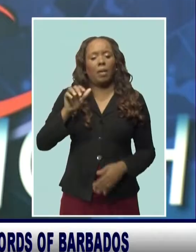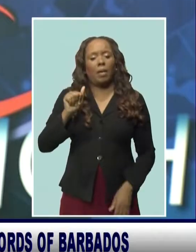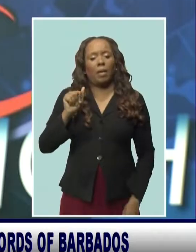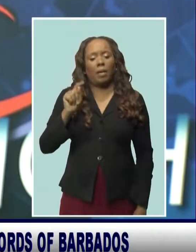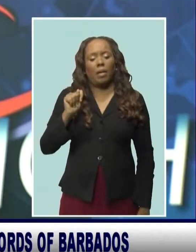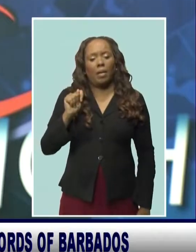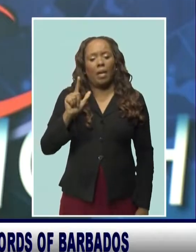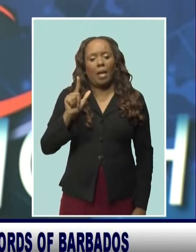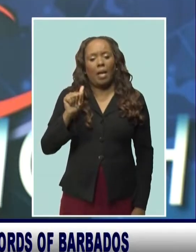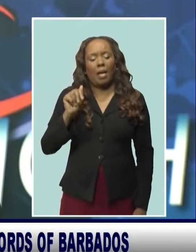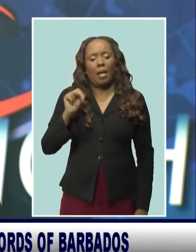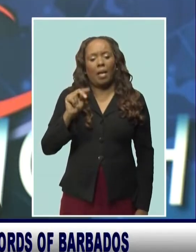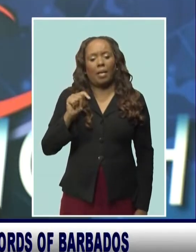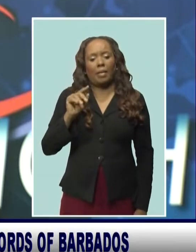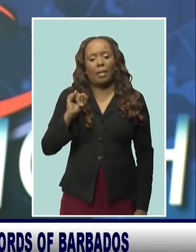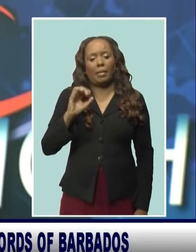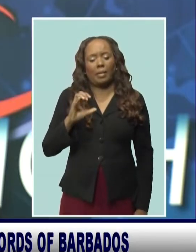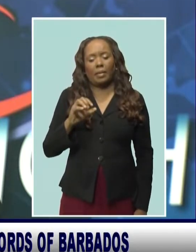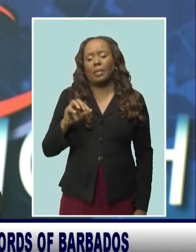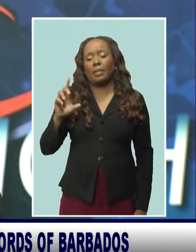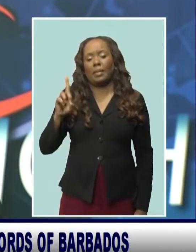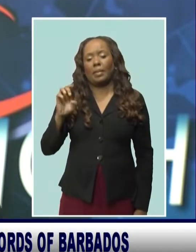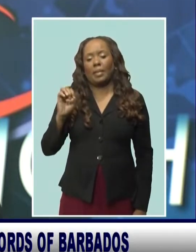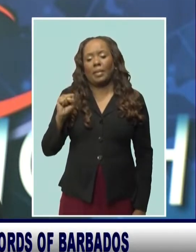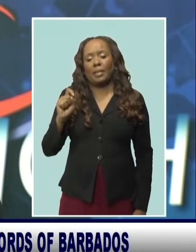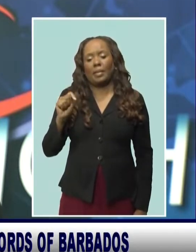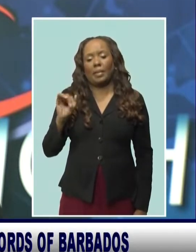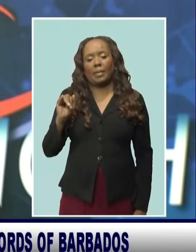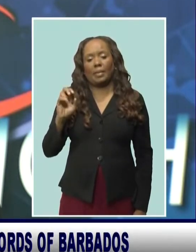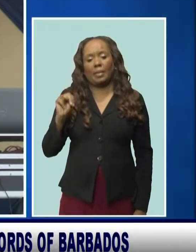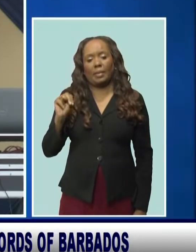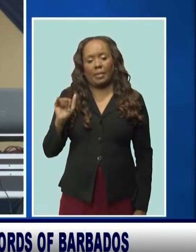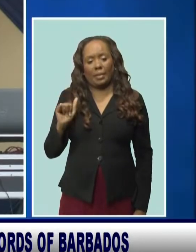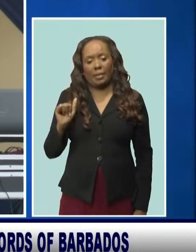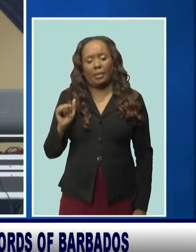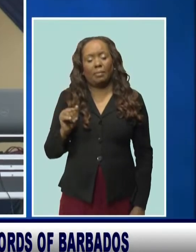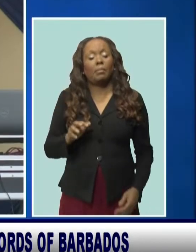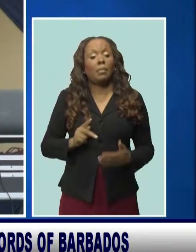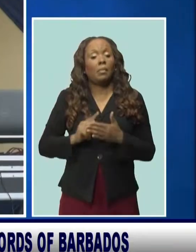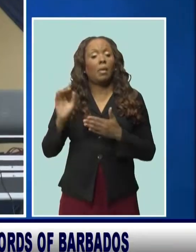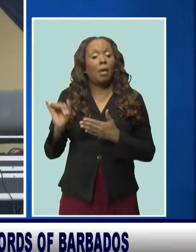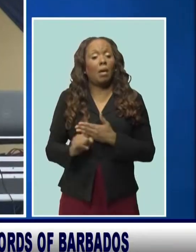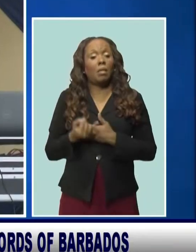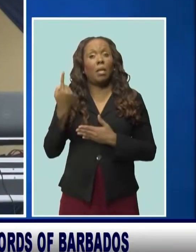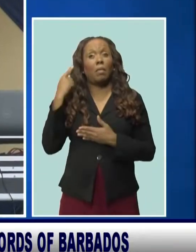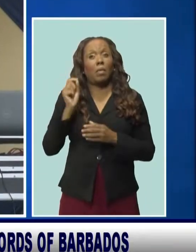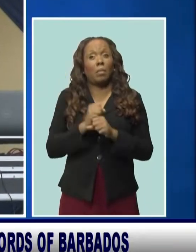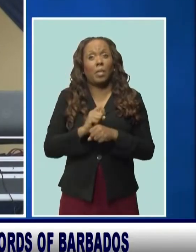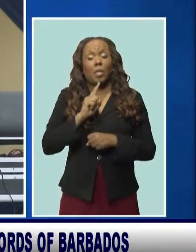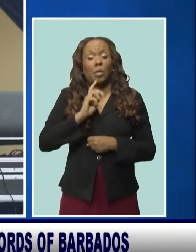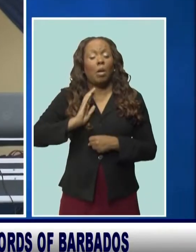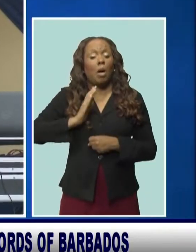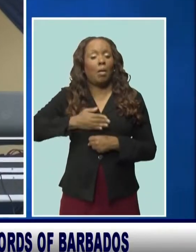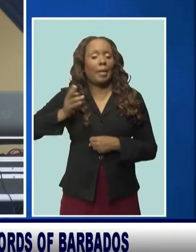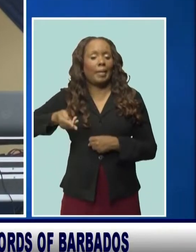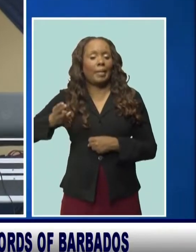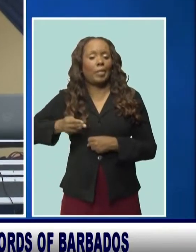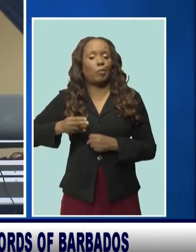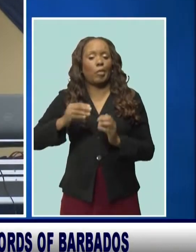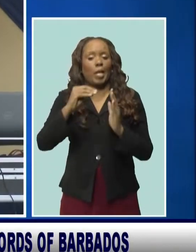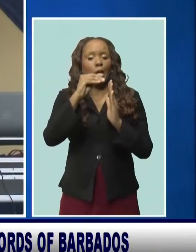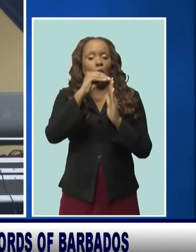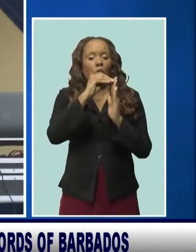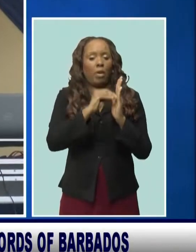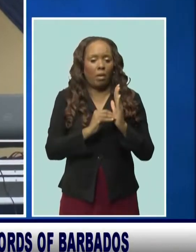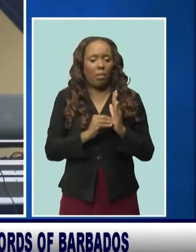project, set to be a gift to the island and to the world, is in an effort to leverage the archival records of Barbados. So says Minister